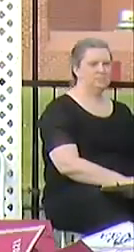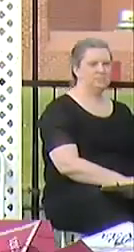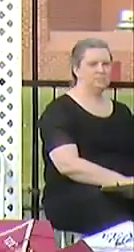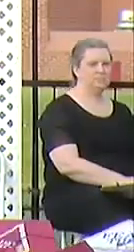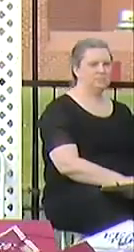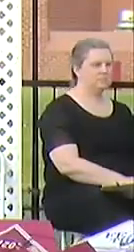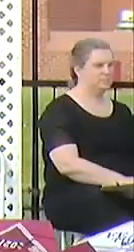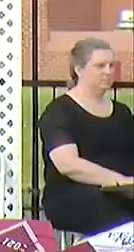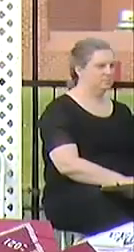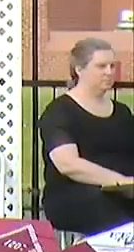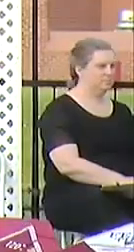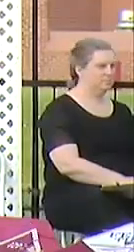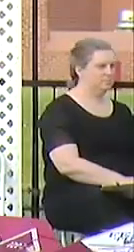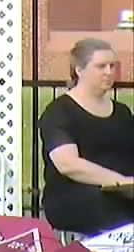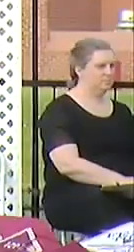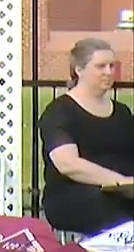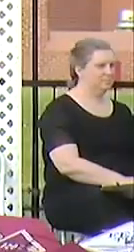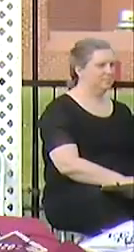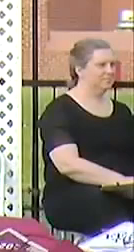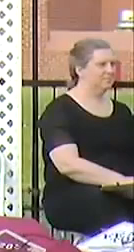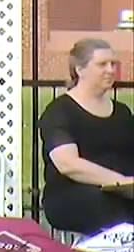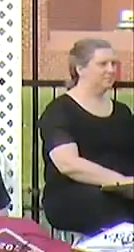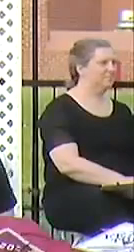Chase Bartholomew McGee.